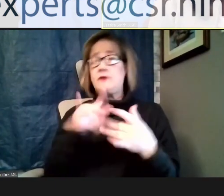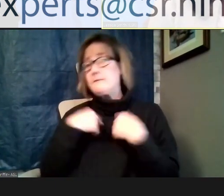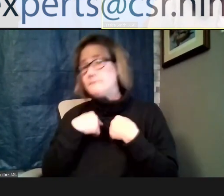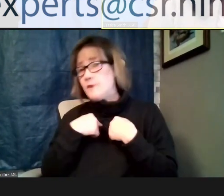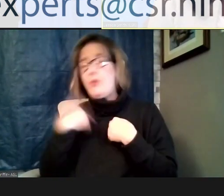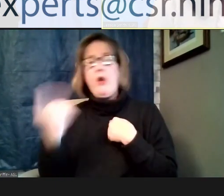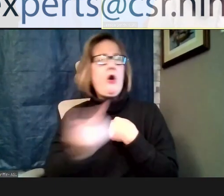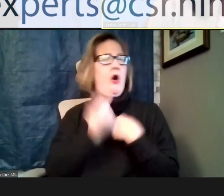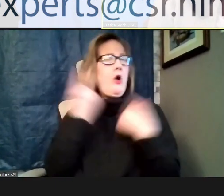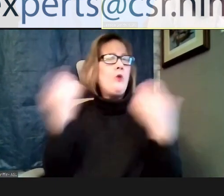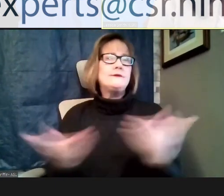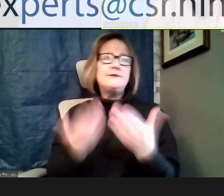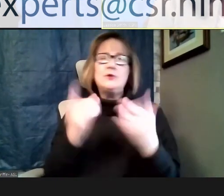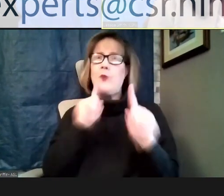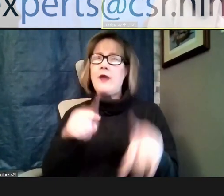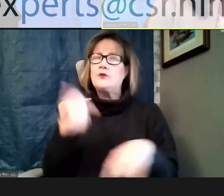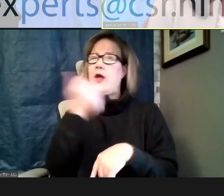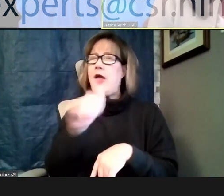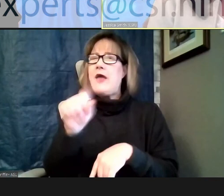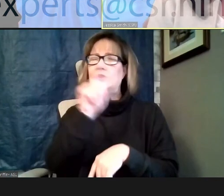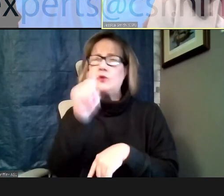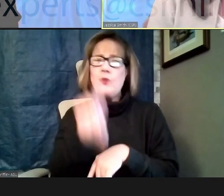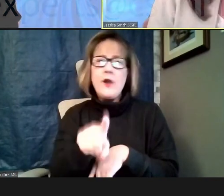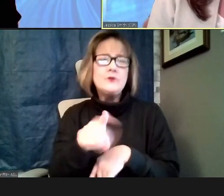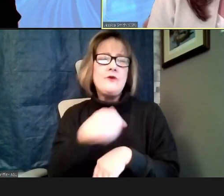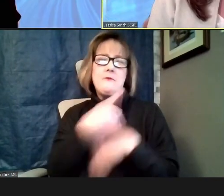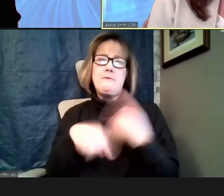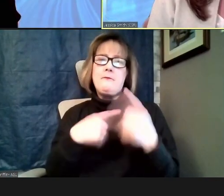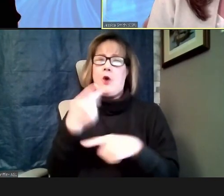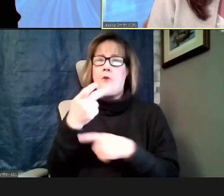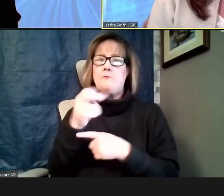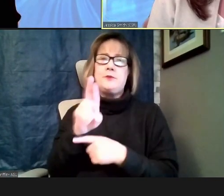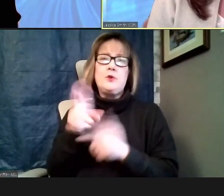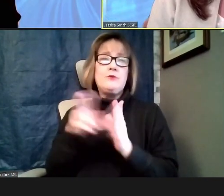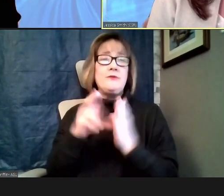here to answer any questions you may have about peer review. And